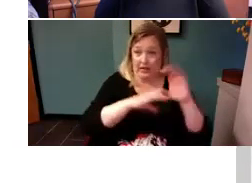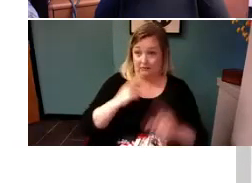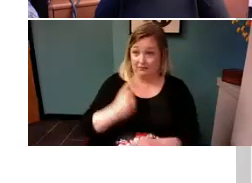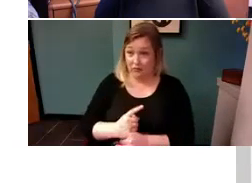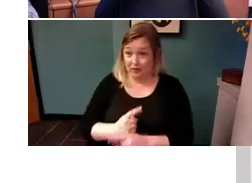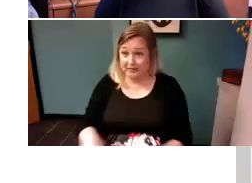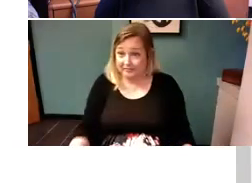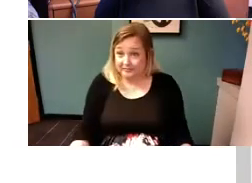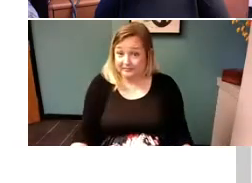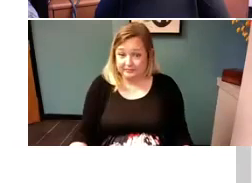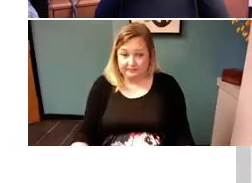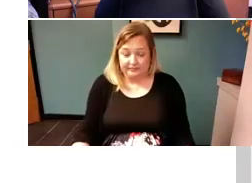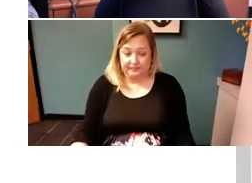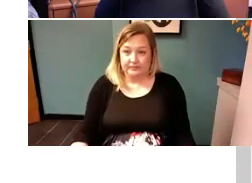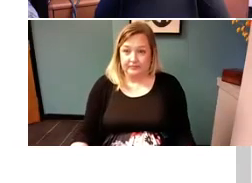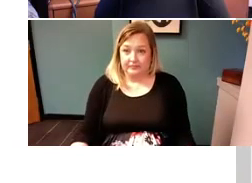Type in a question mark.